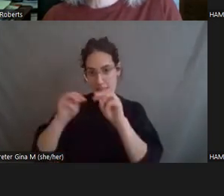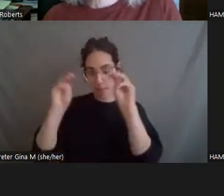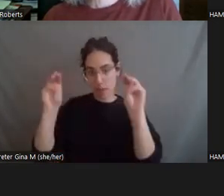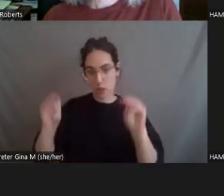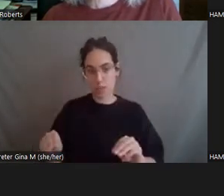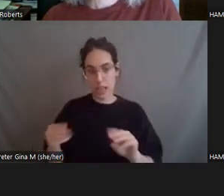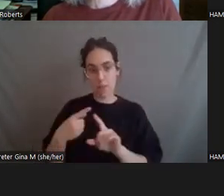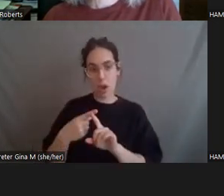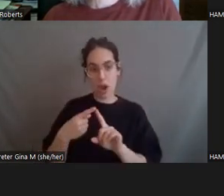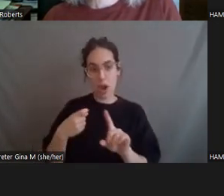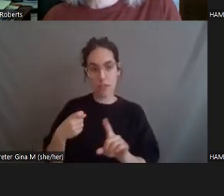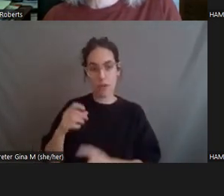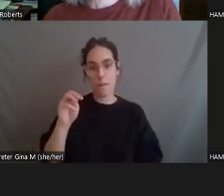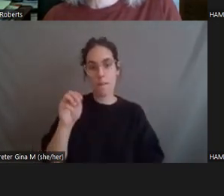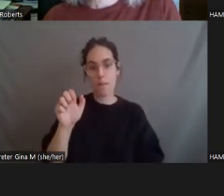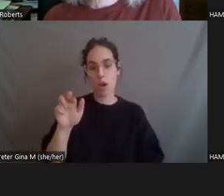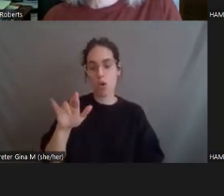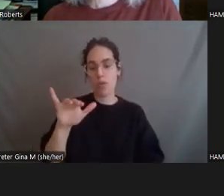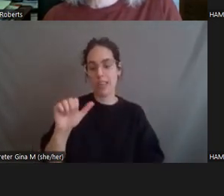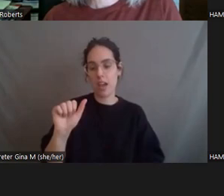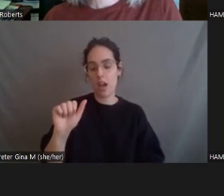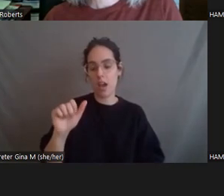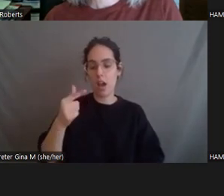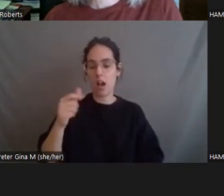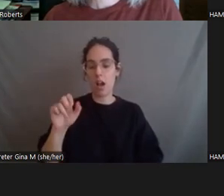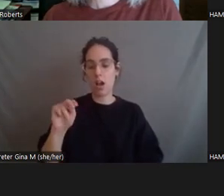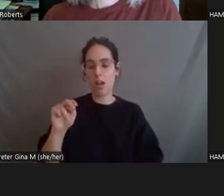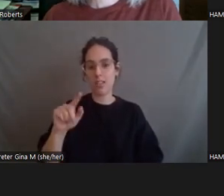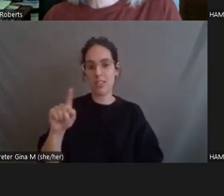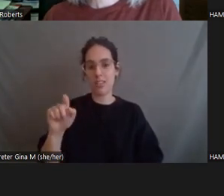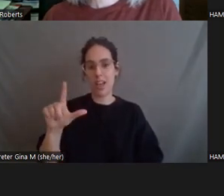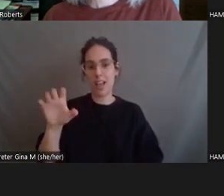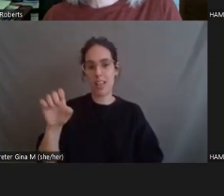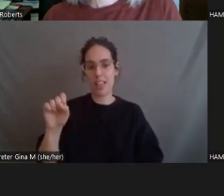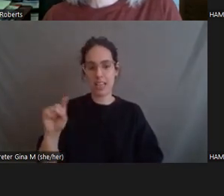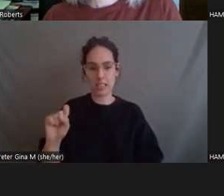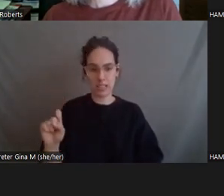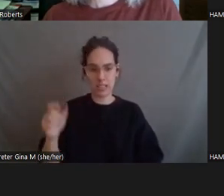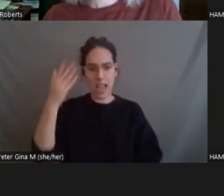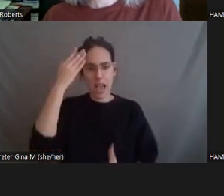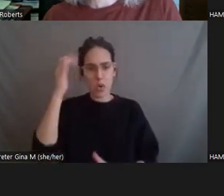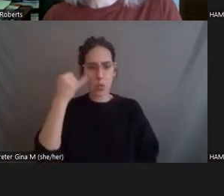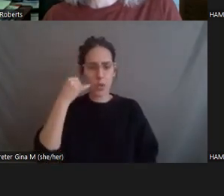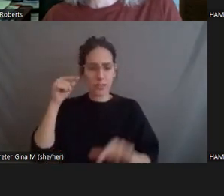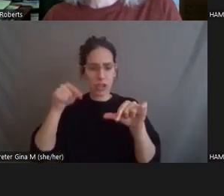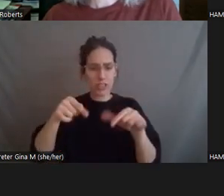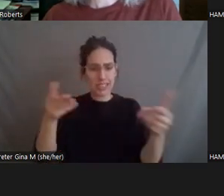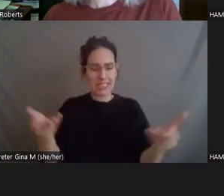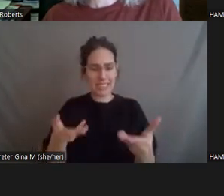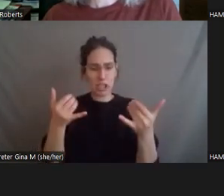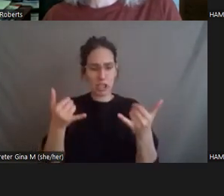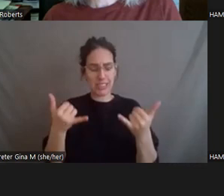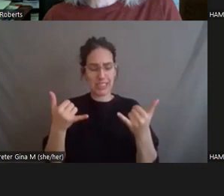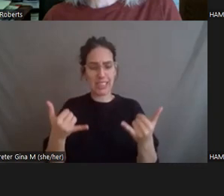by Miss Maria Gonzalez. I'm not sure if she is here with us in the room at all and wanted to say